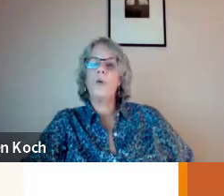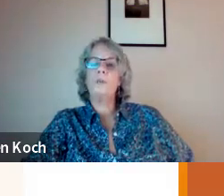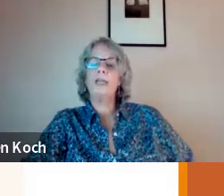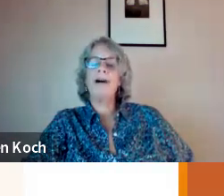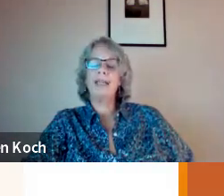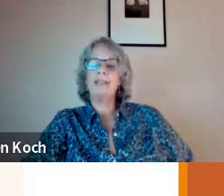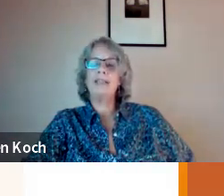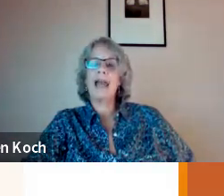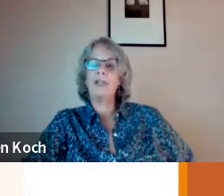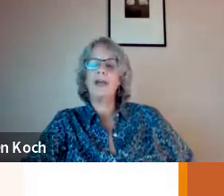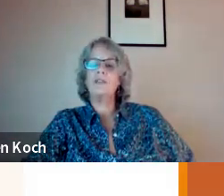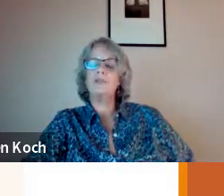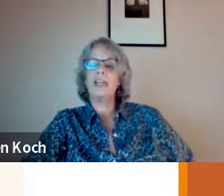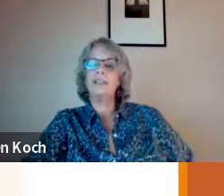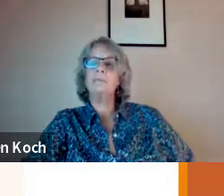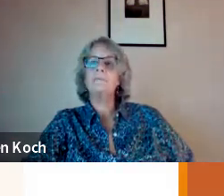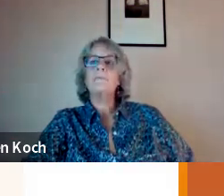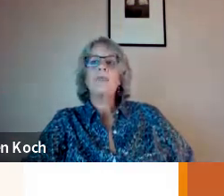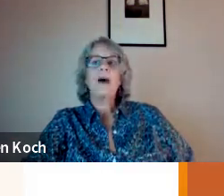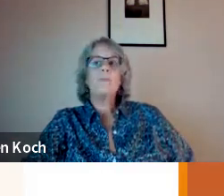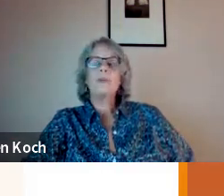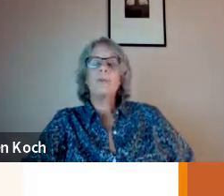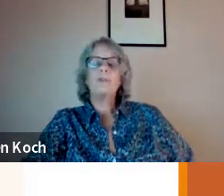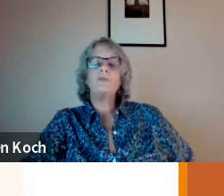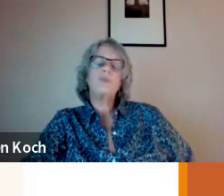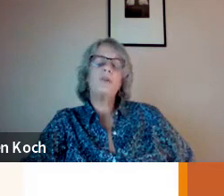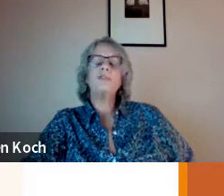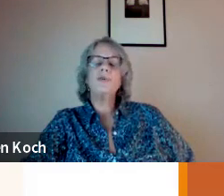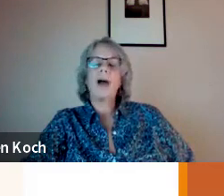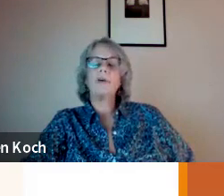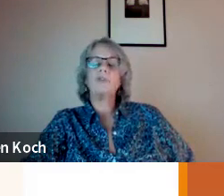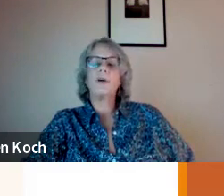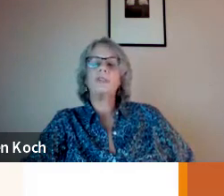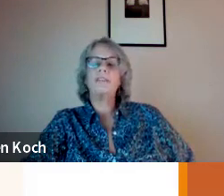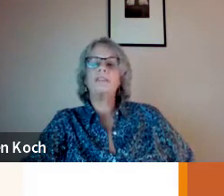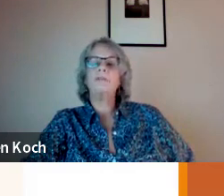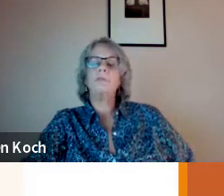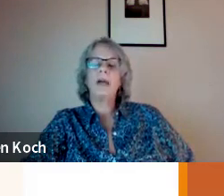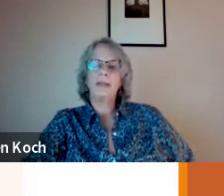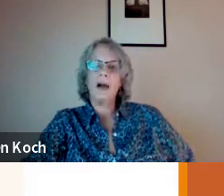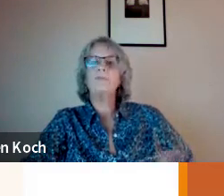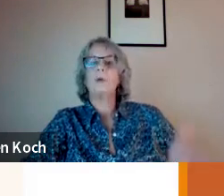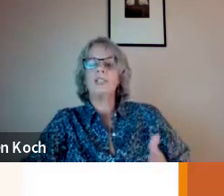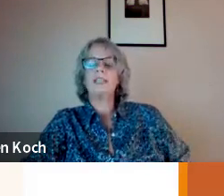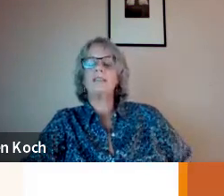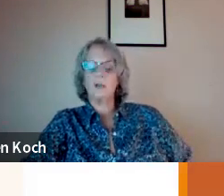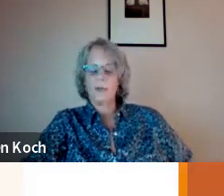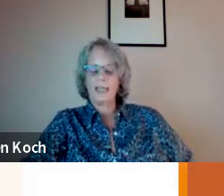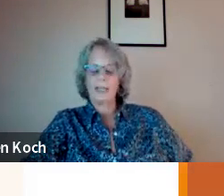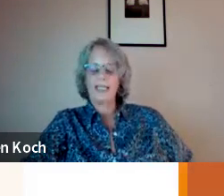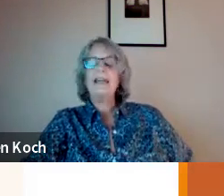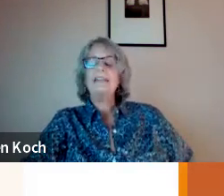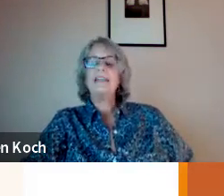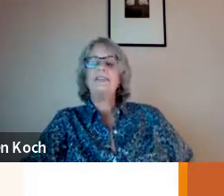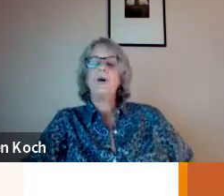owned a home in Huntington County, Pennsylvania. That was about over 2 hours from where David had come from to get to